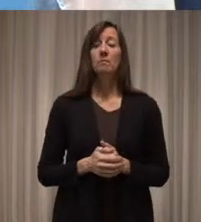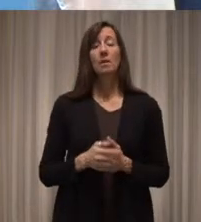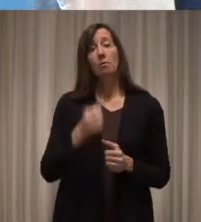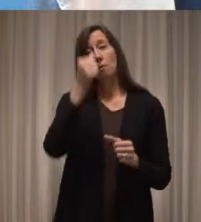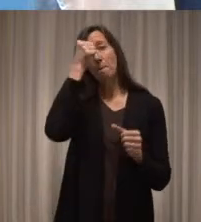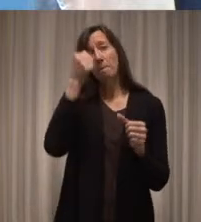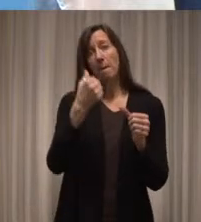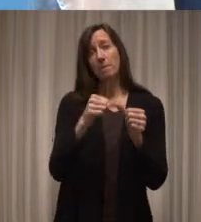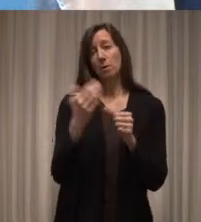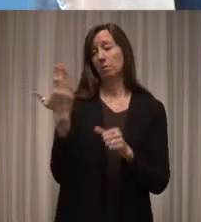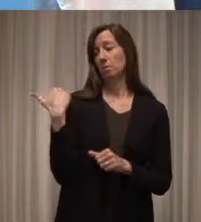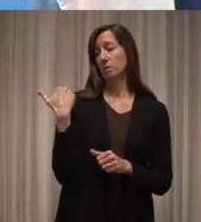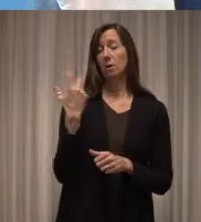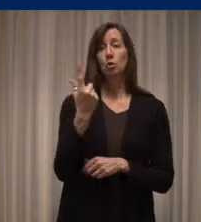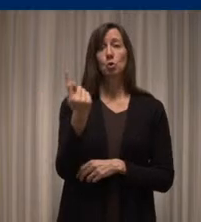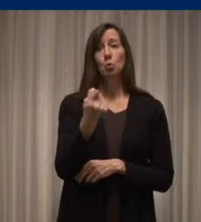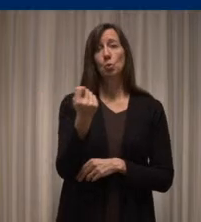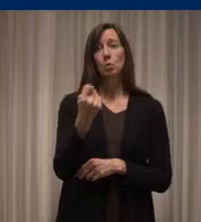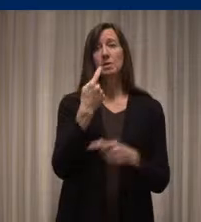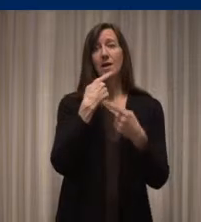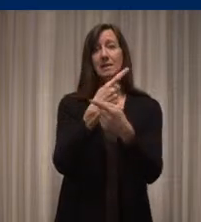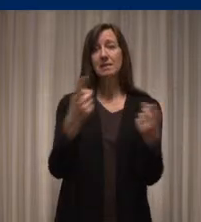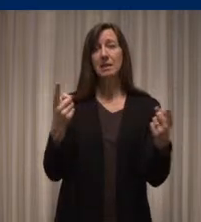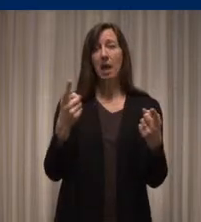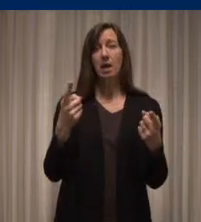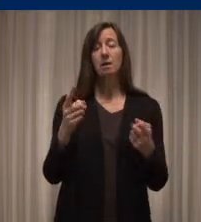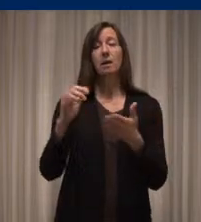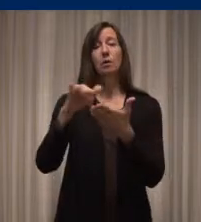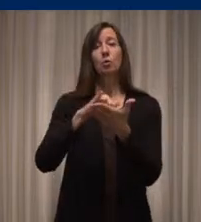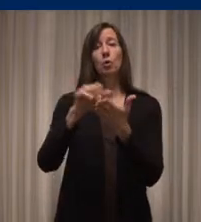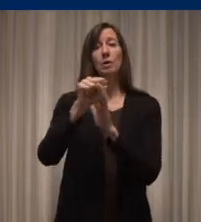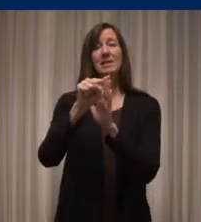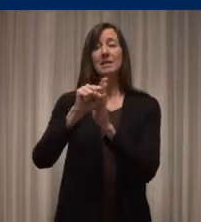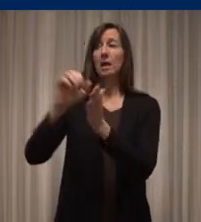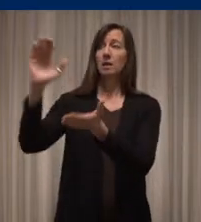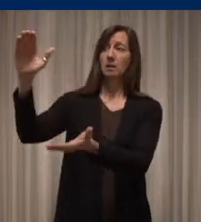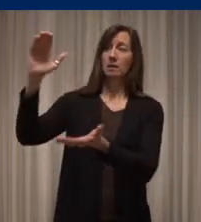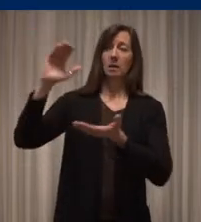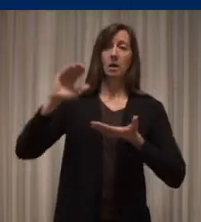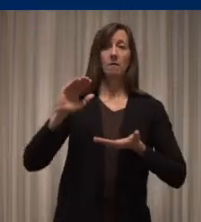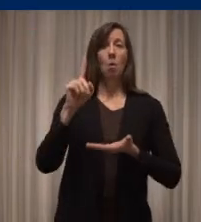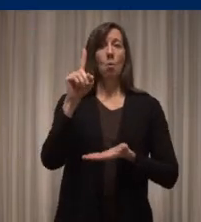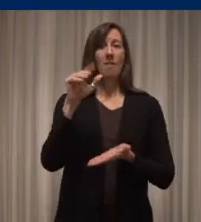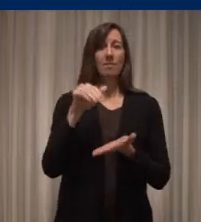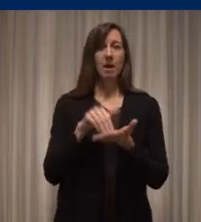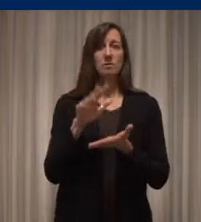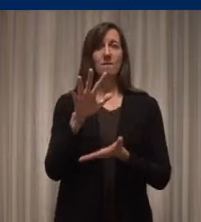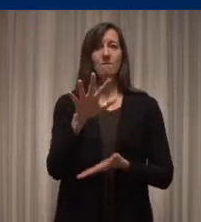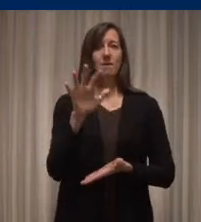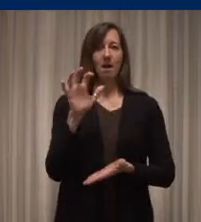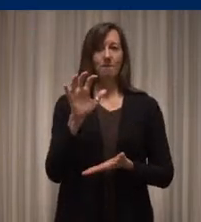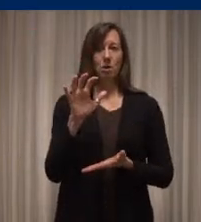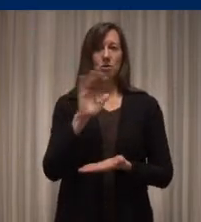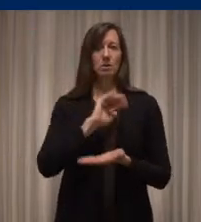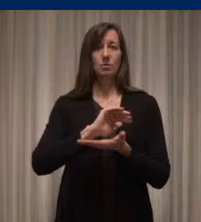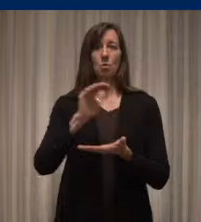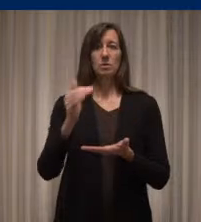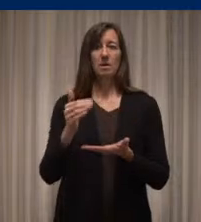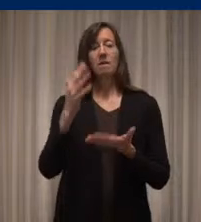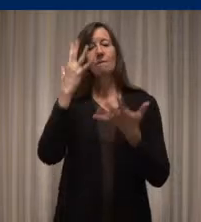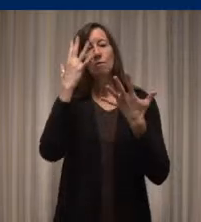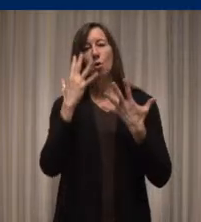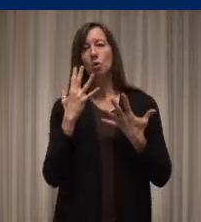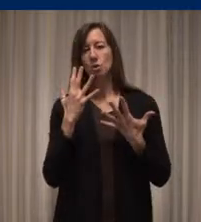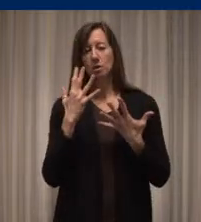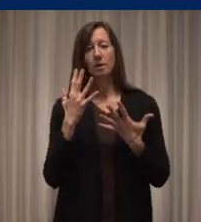this week was allocated 1,500 total vaccine doses. Unfortunately, that was actually less than we received